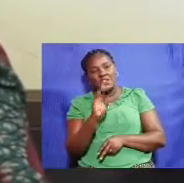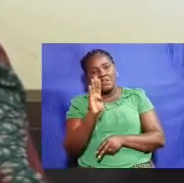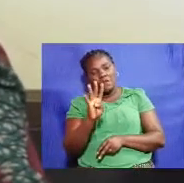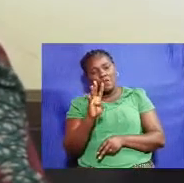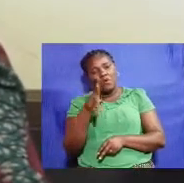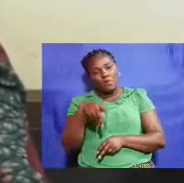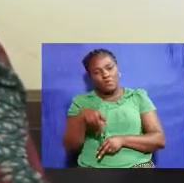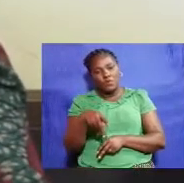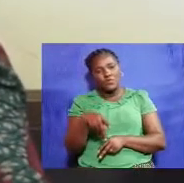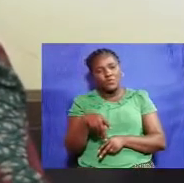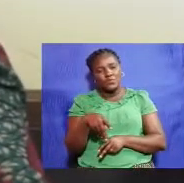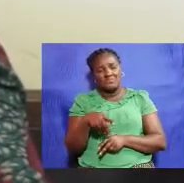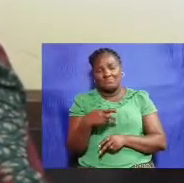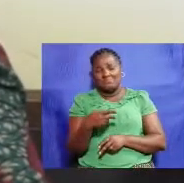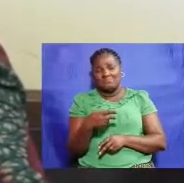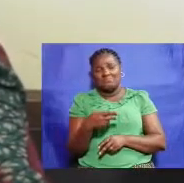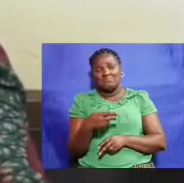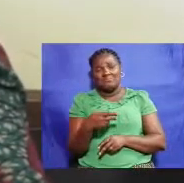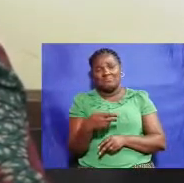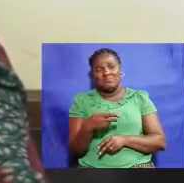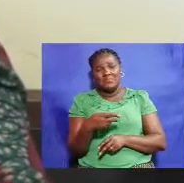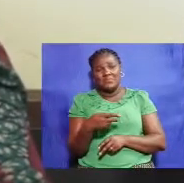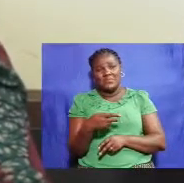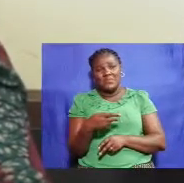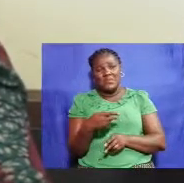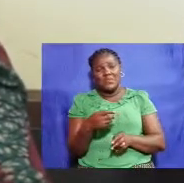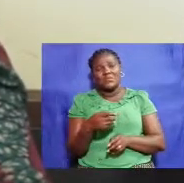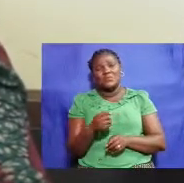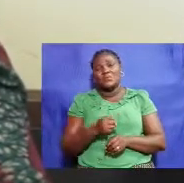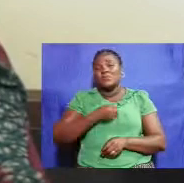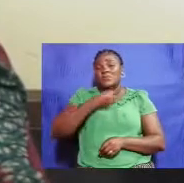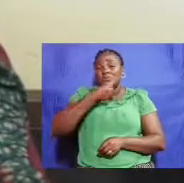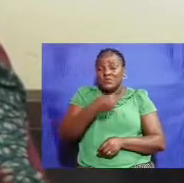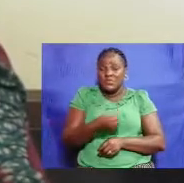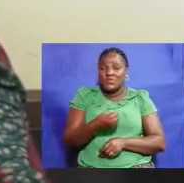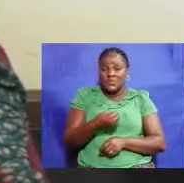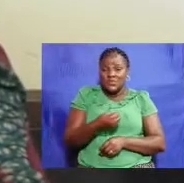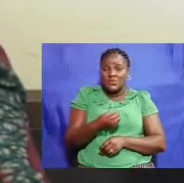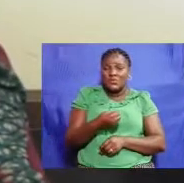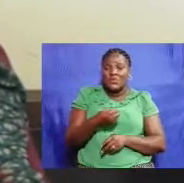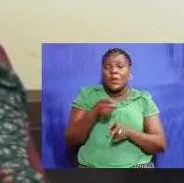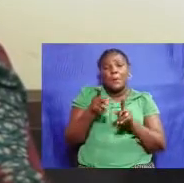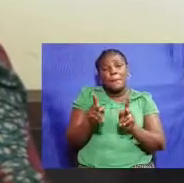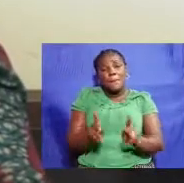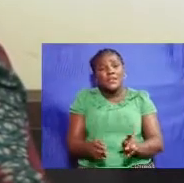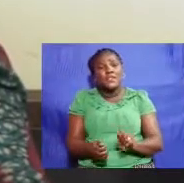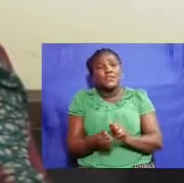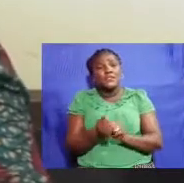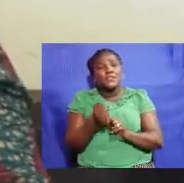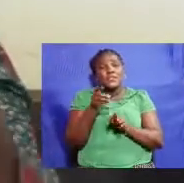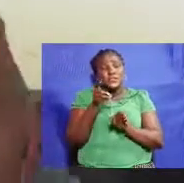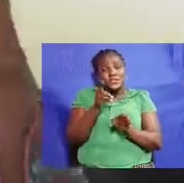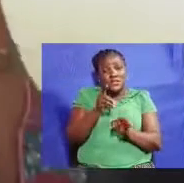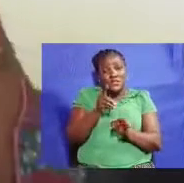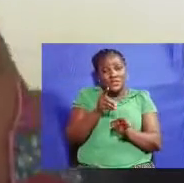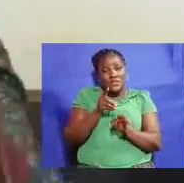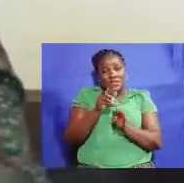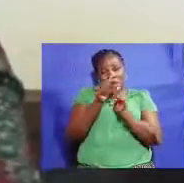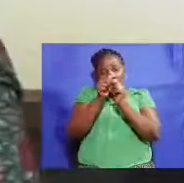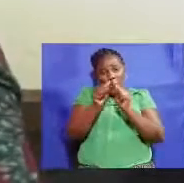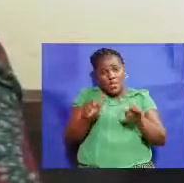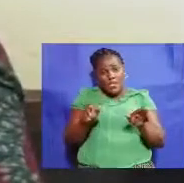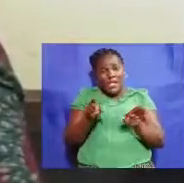H4P seeks to make sure that persons